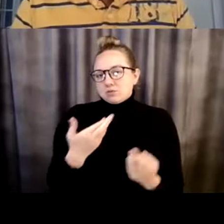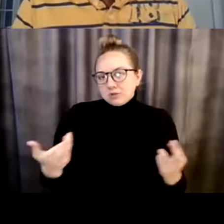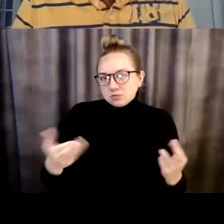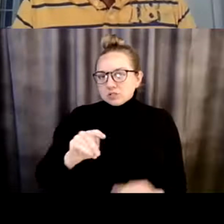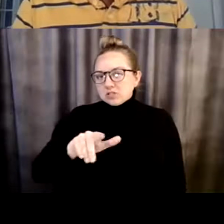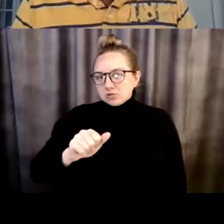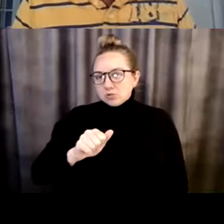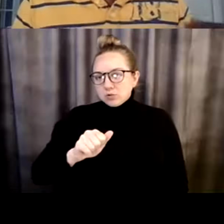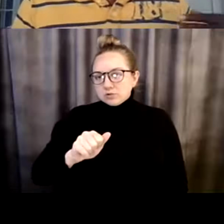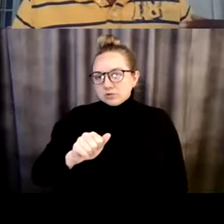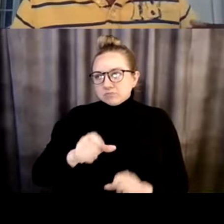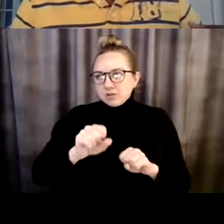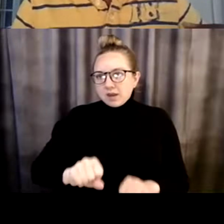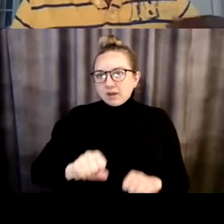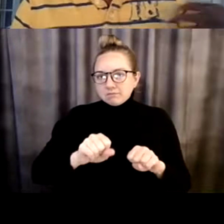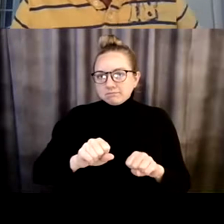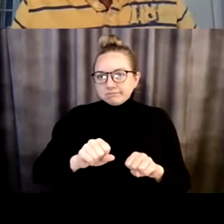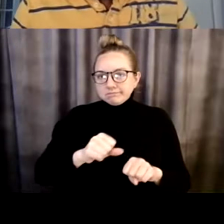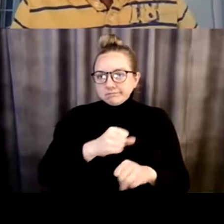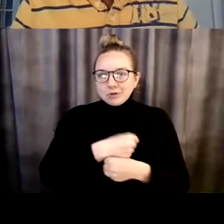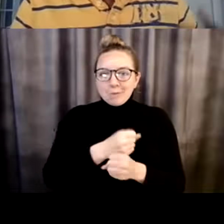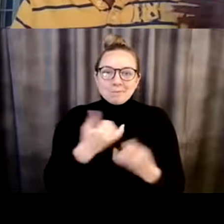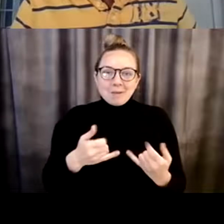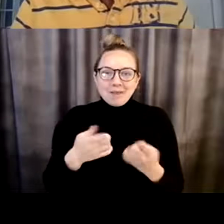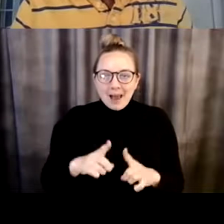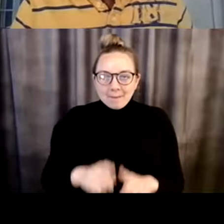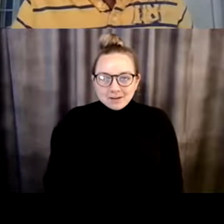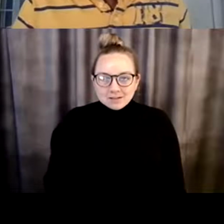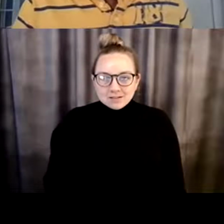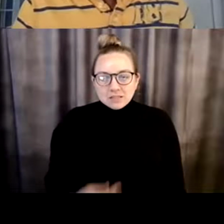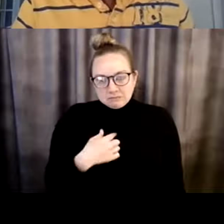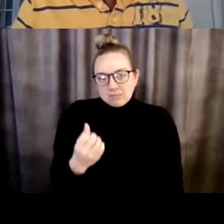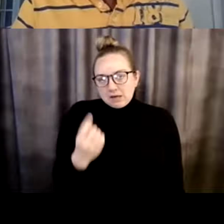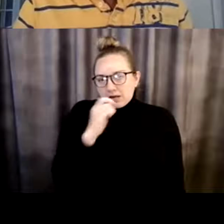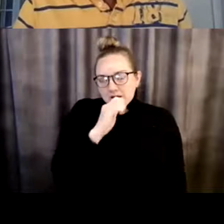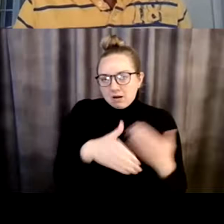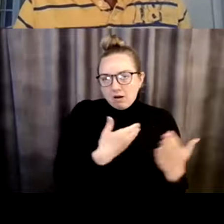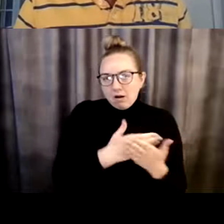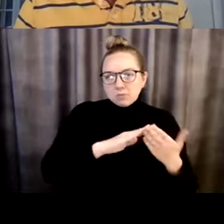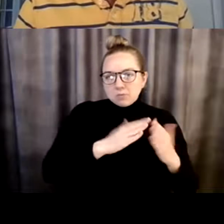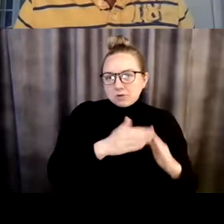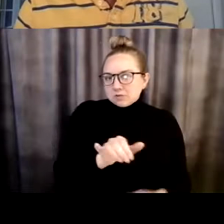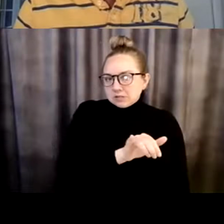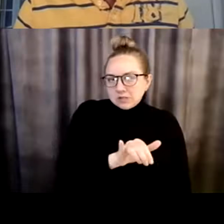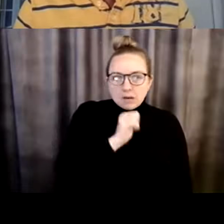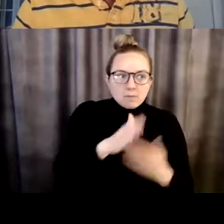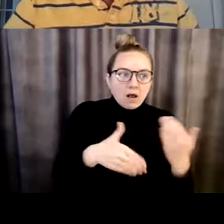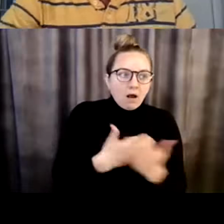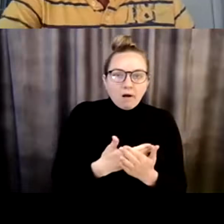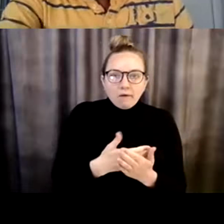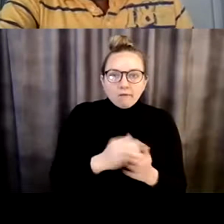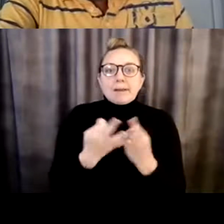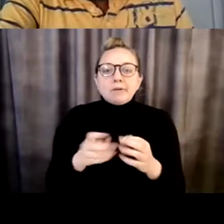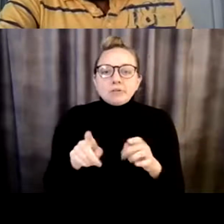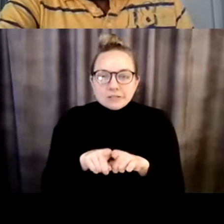their environment. We know that not every home is the same, not every family is the same, not every community is the same, but at least that if we provide some